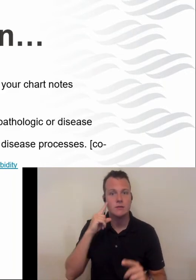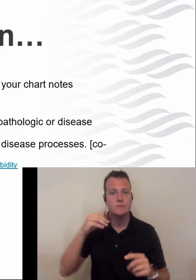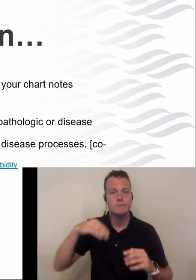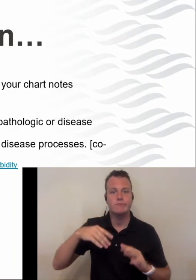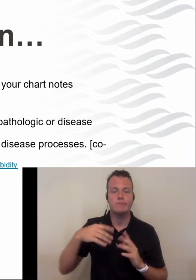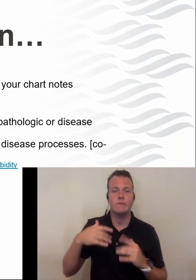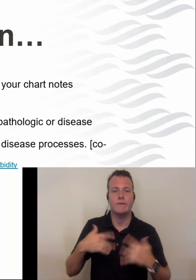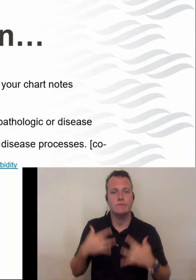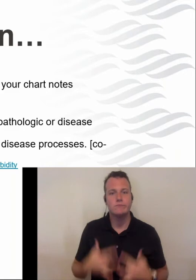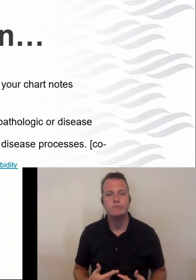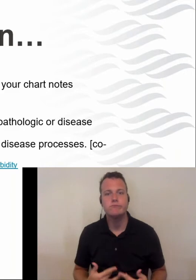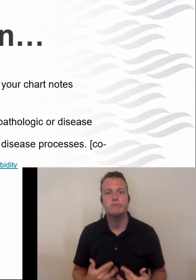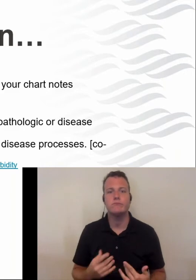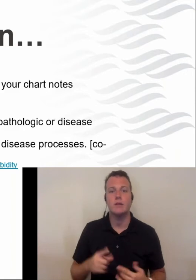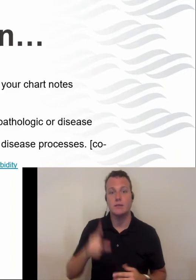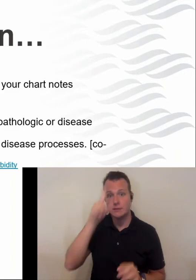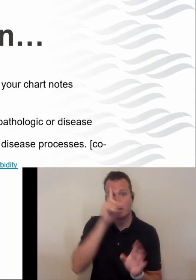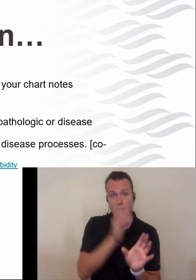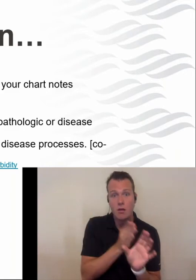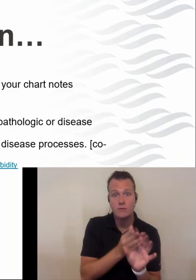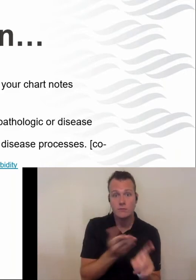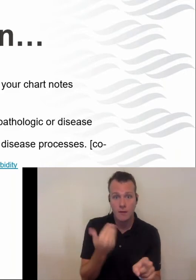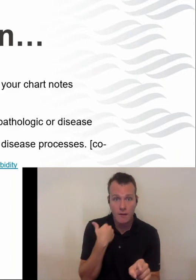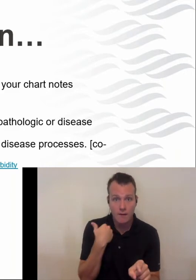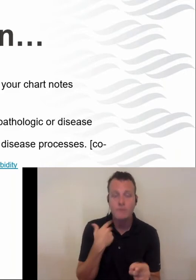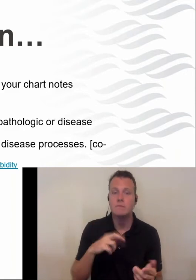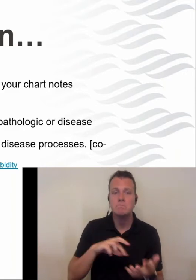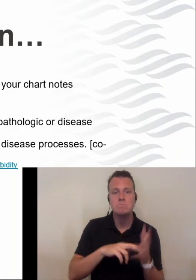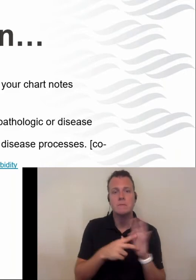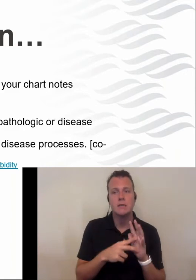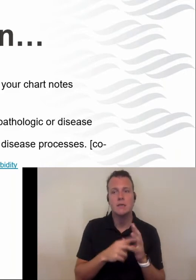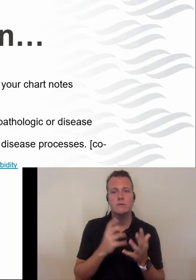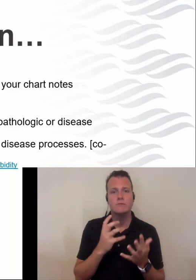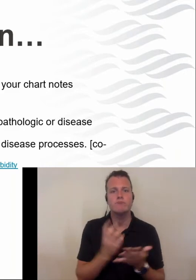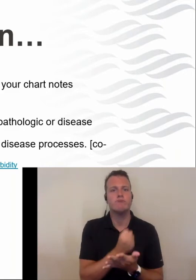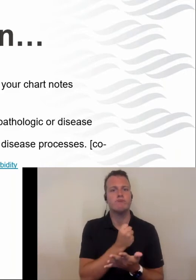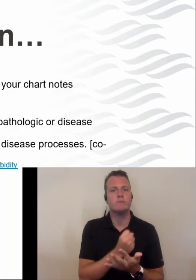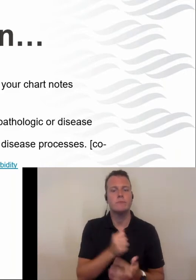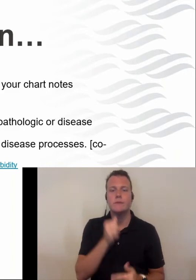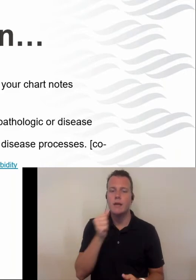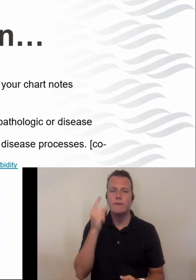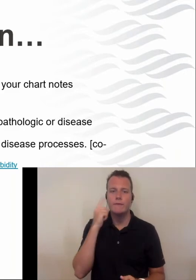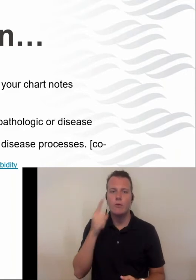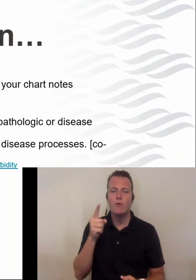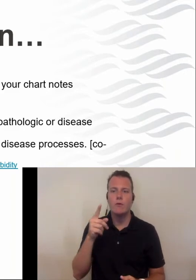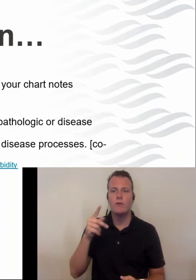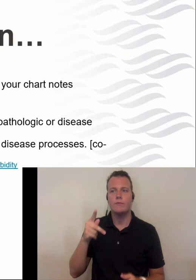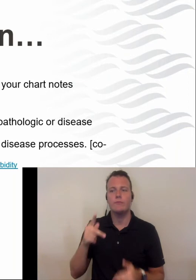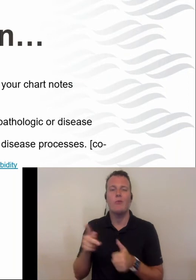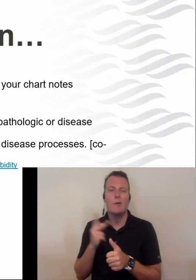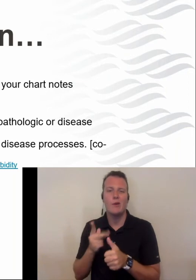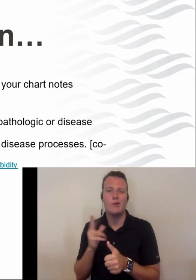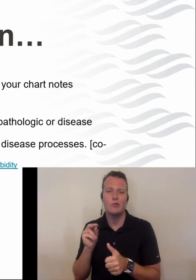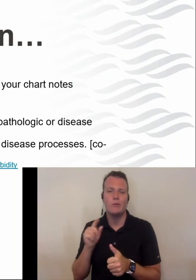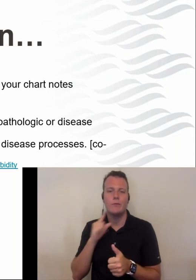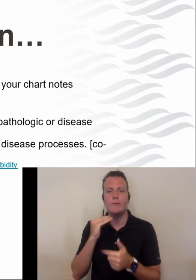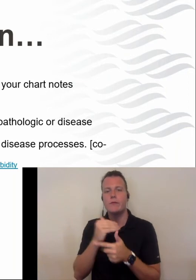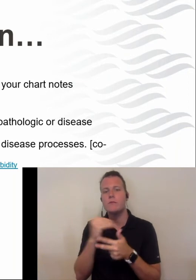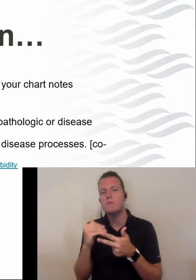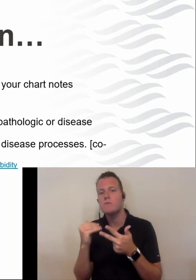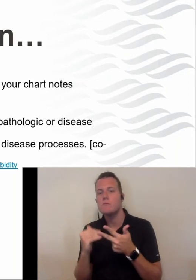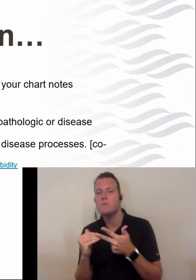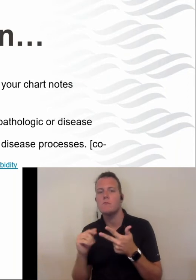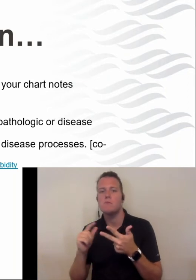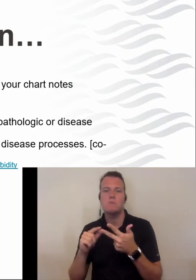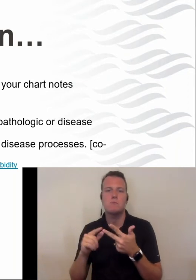vestibular patients, they often have depression. And again, if they're under the care of a psychologist, you can certainly use that, not